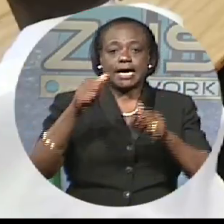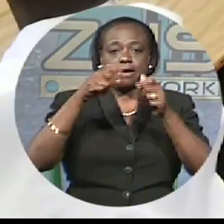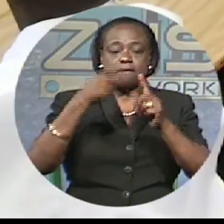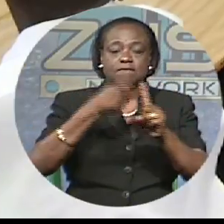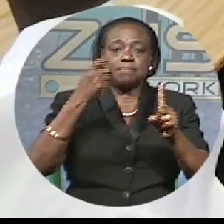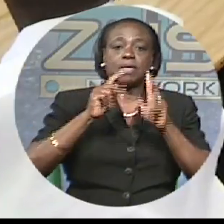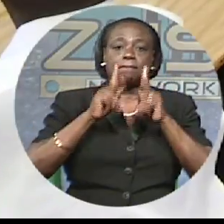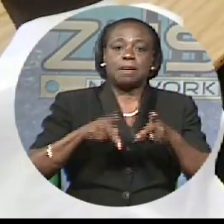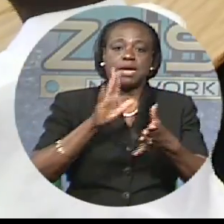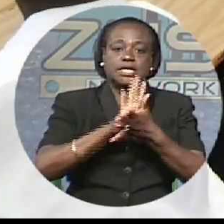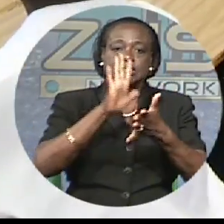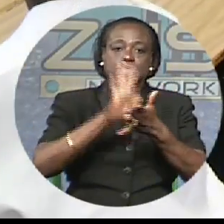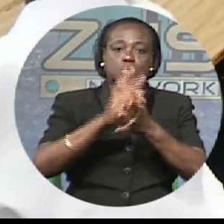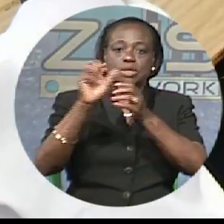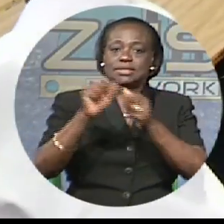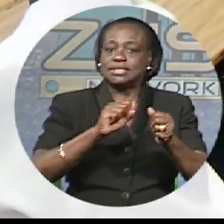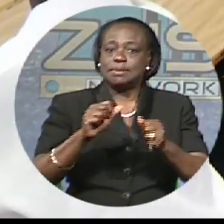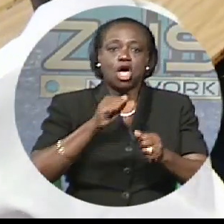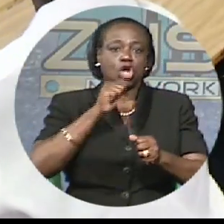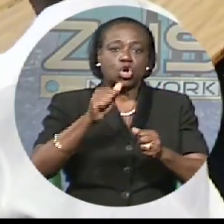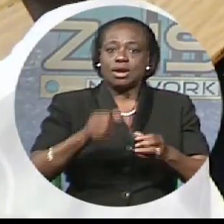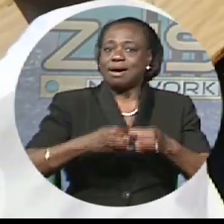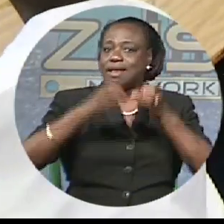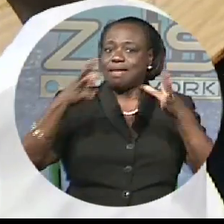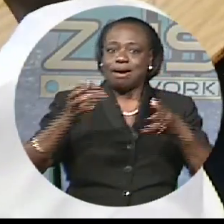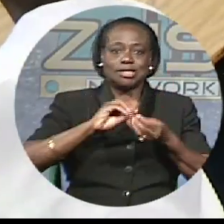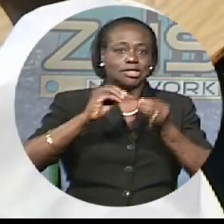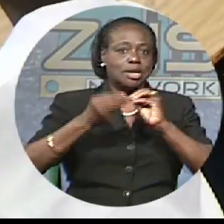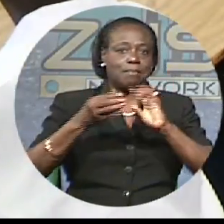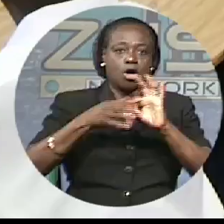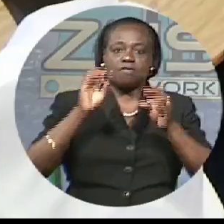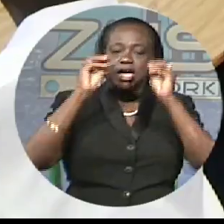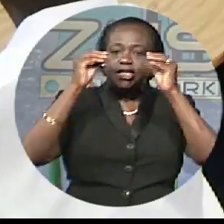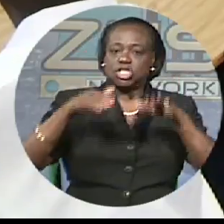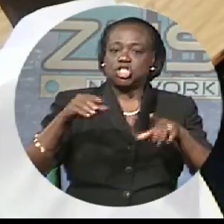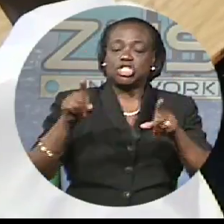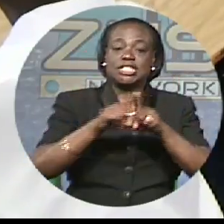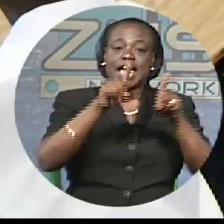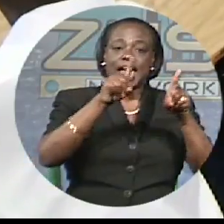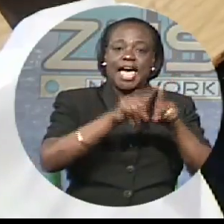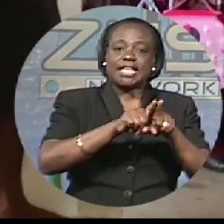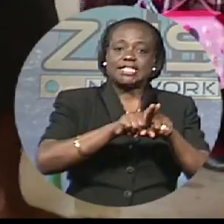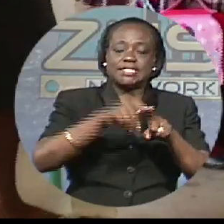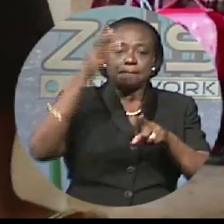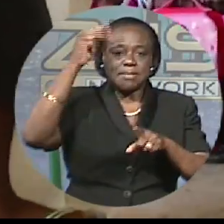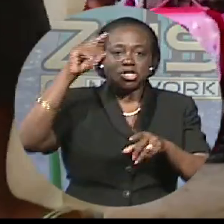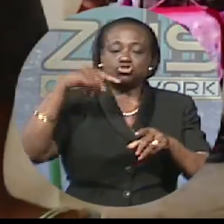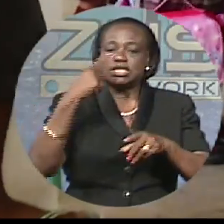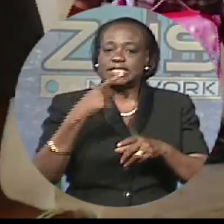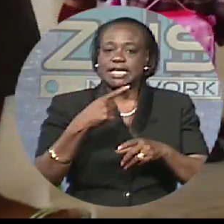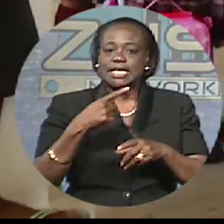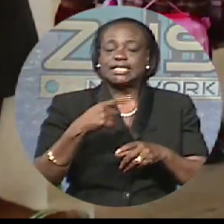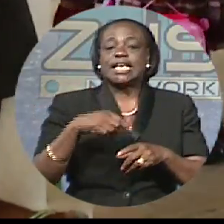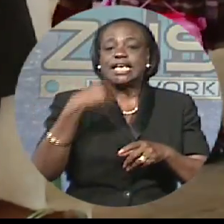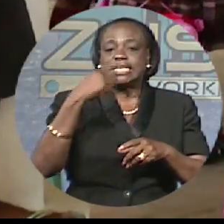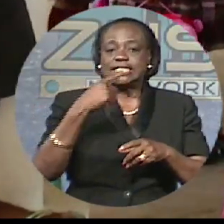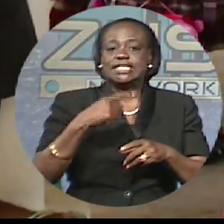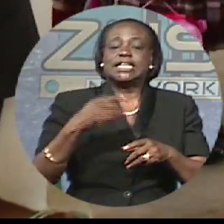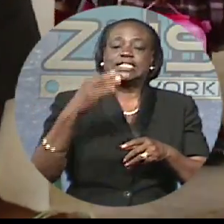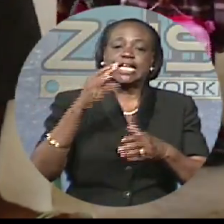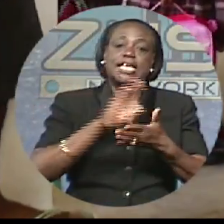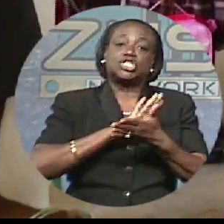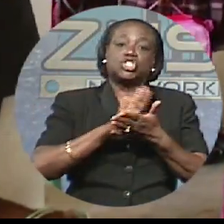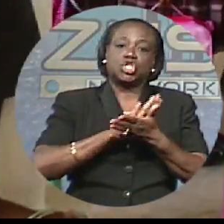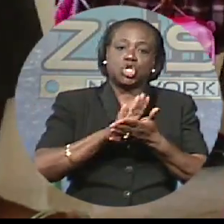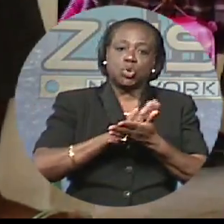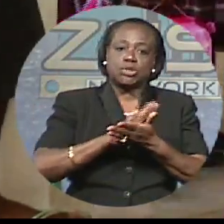of teachers as previously announced by education officials. She believes the resignation story is an excuse to cover up the ministry's failure to address a